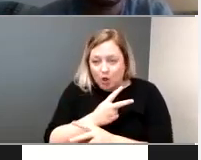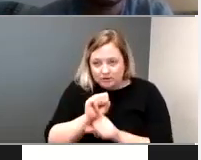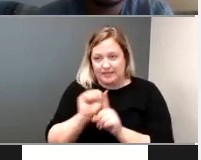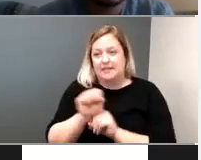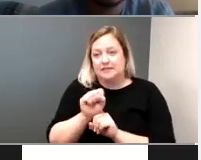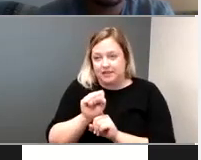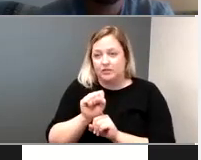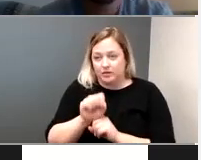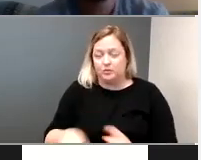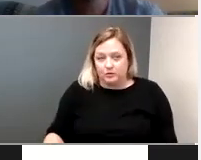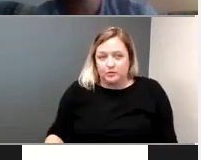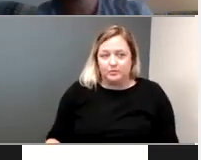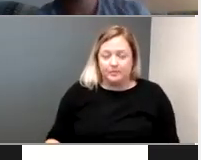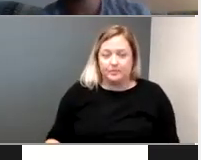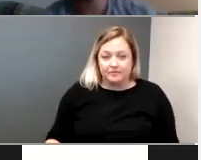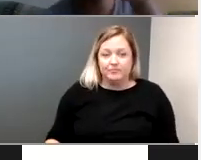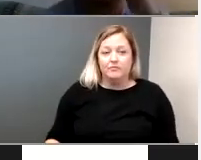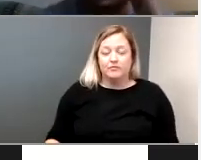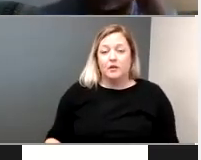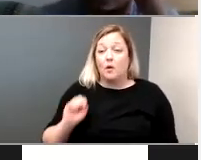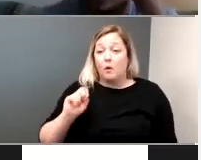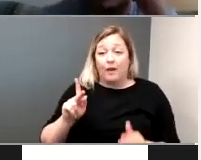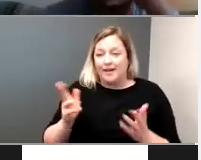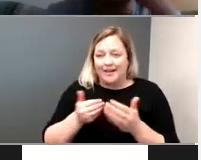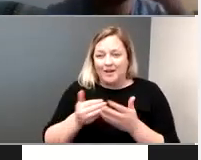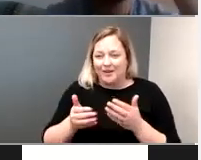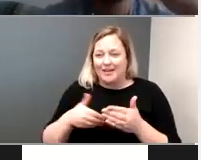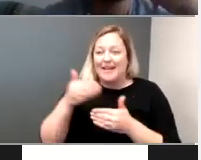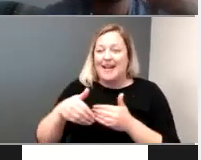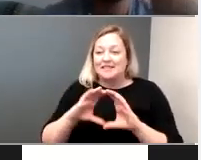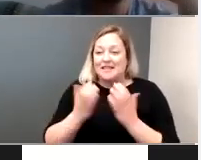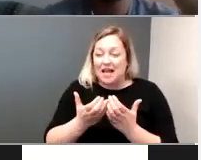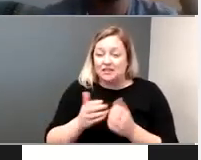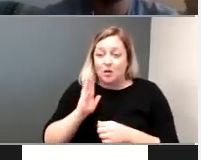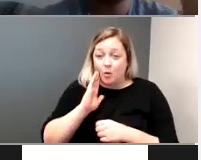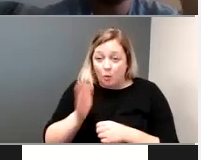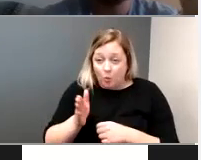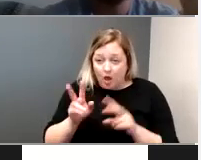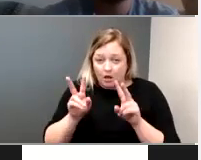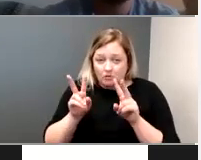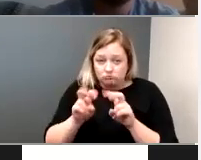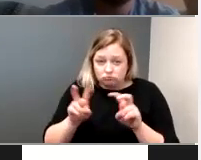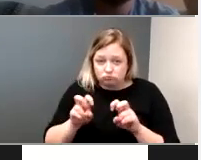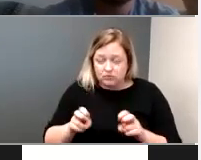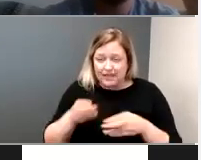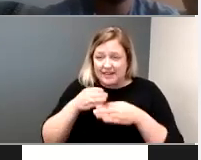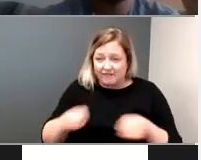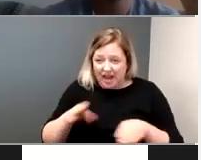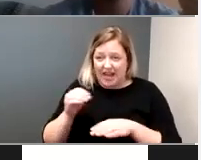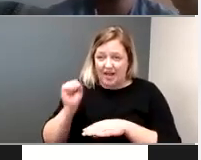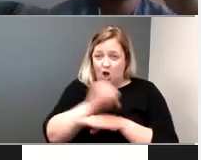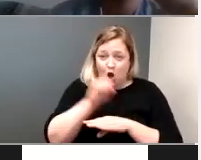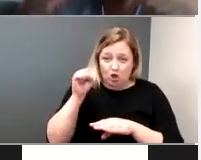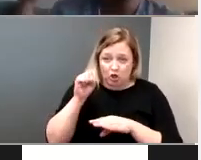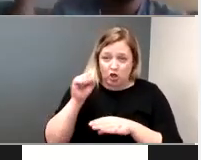Yep. Okay. So next class, we are going to look into divide and conquer algorithm. So for this class, we